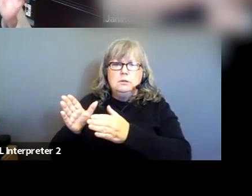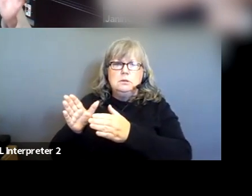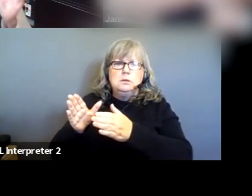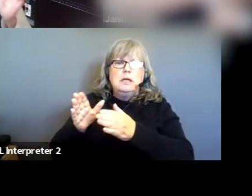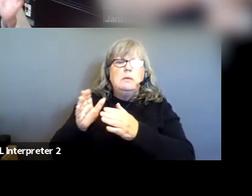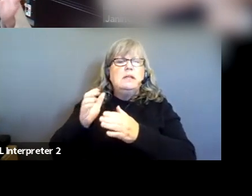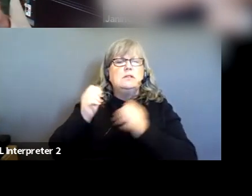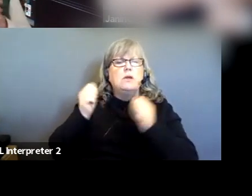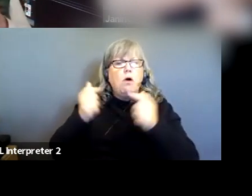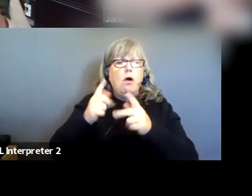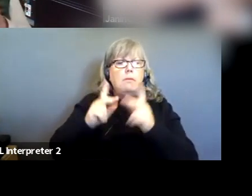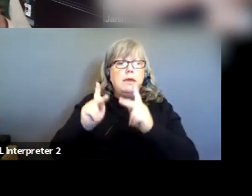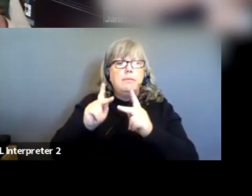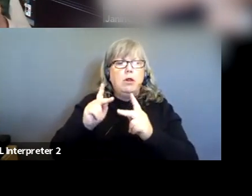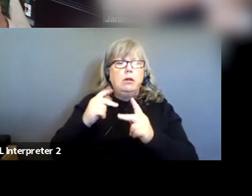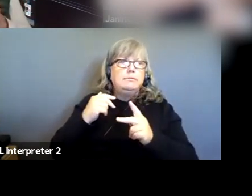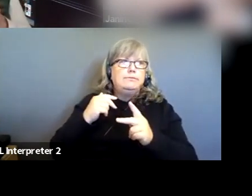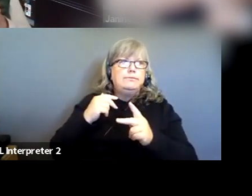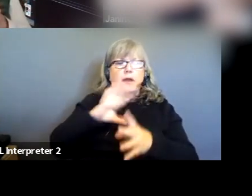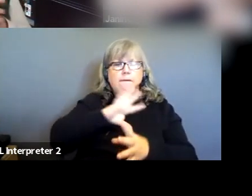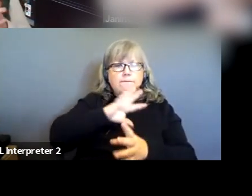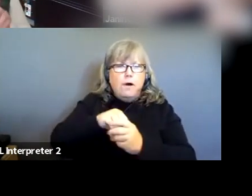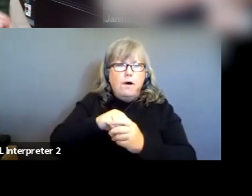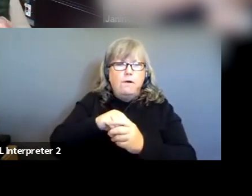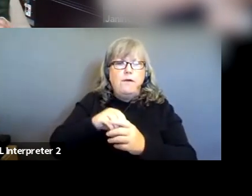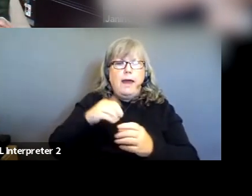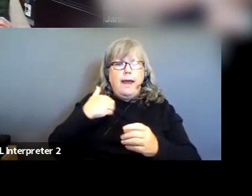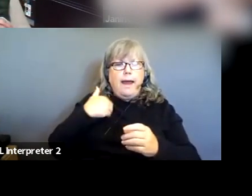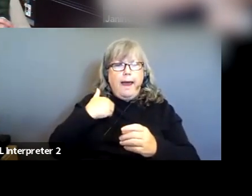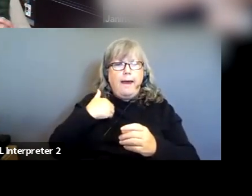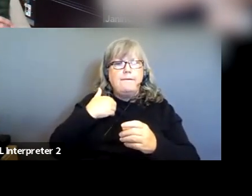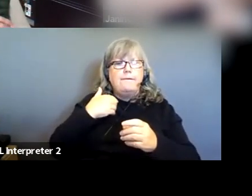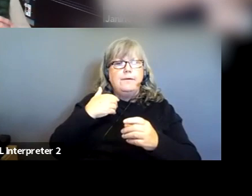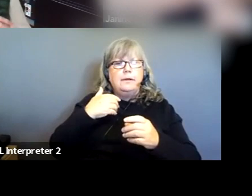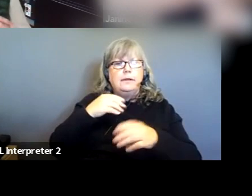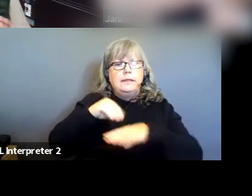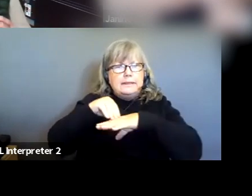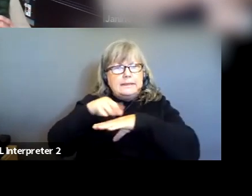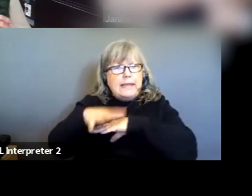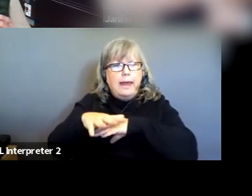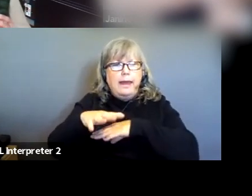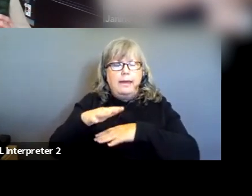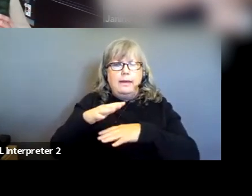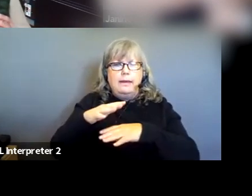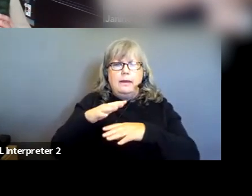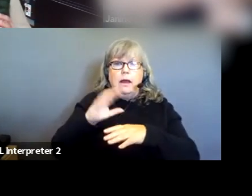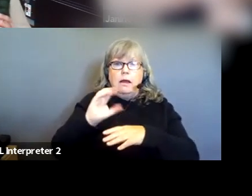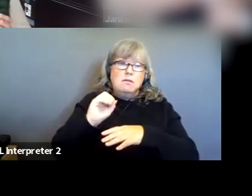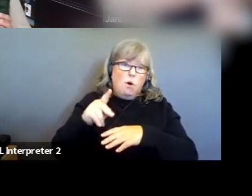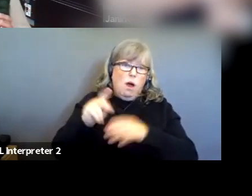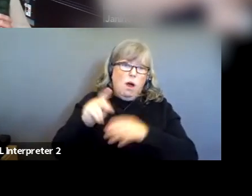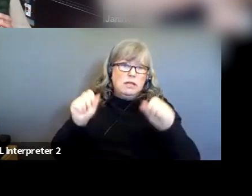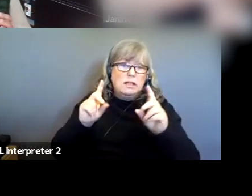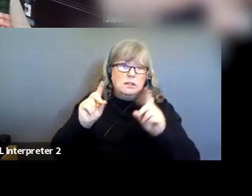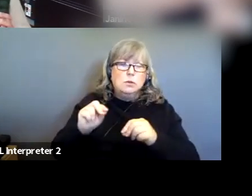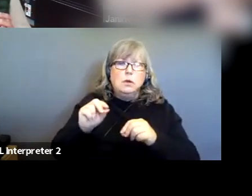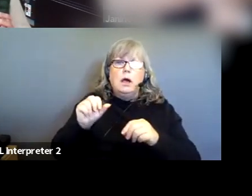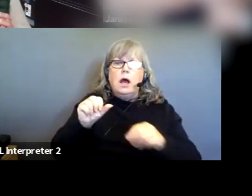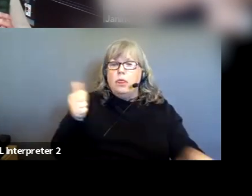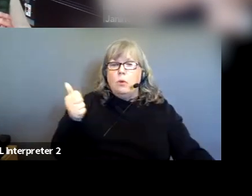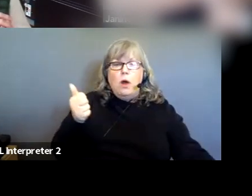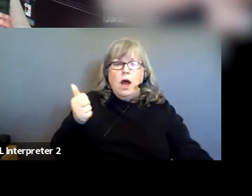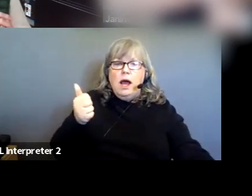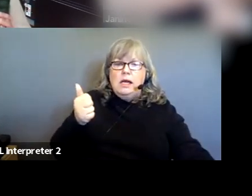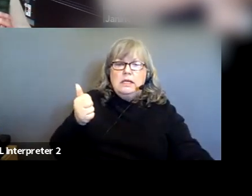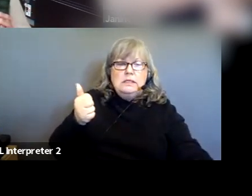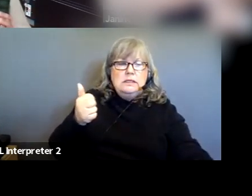a say. And so, yeah, the co-op model provides that opportunity, because otherwise it